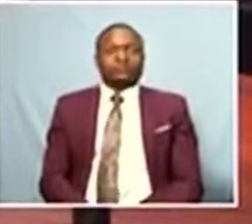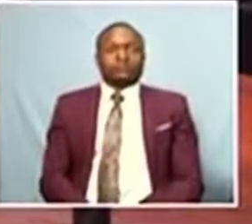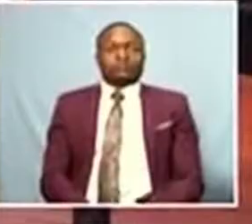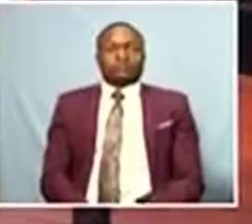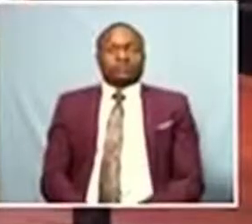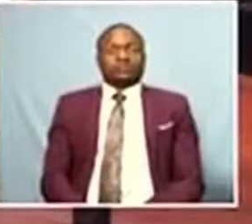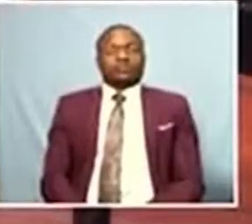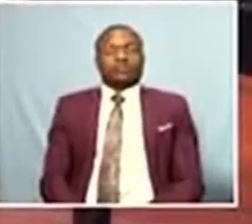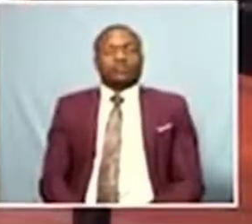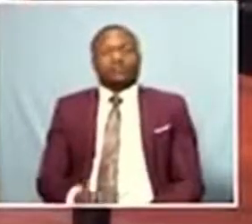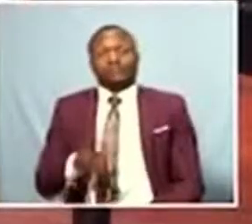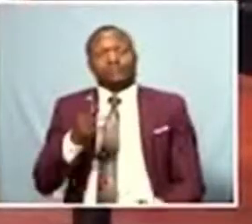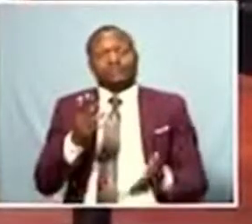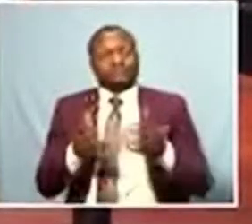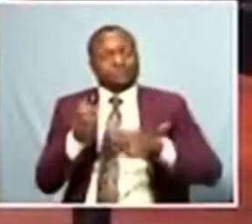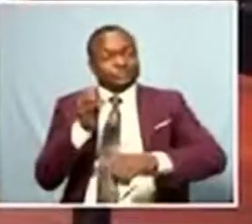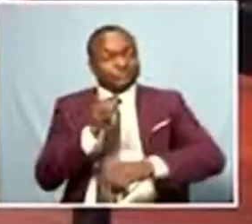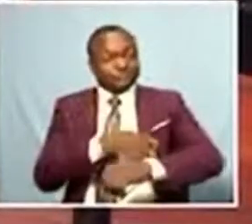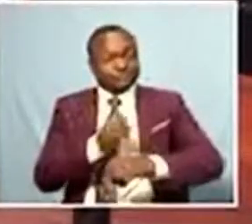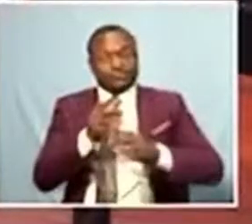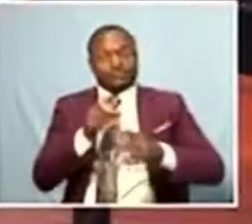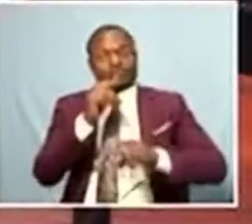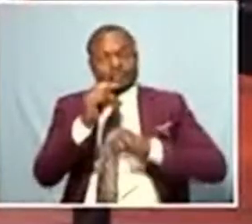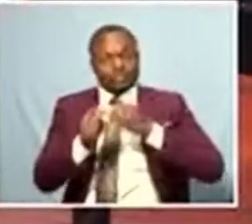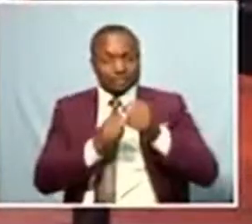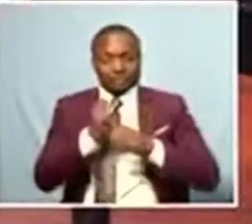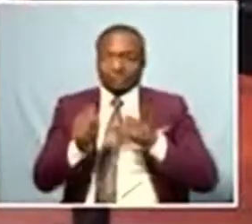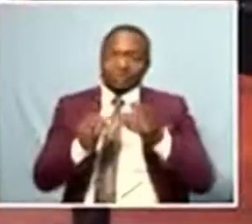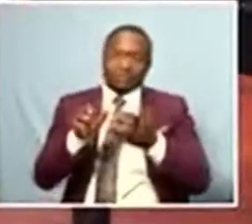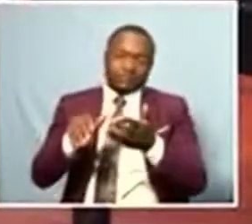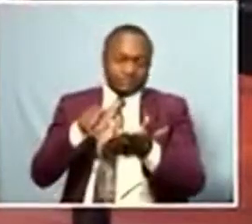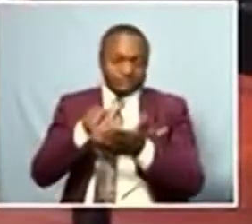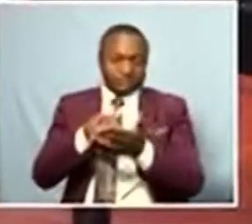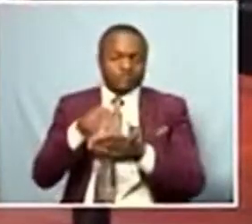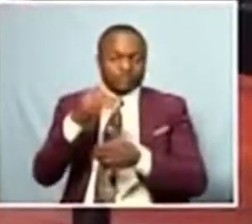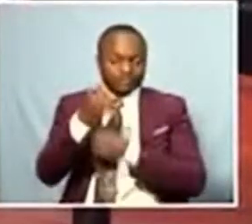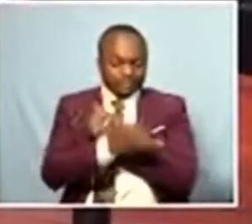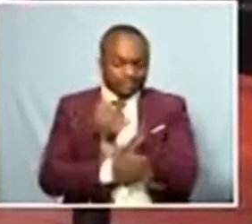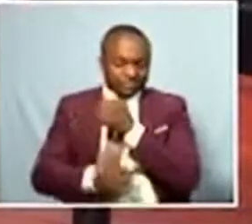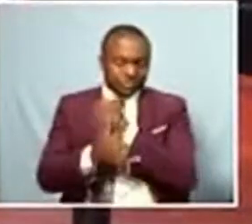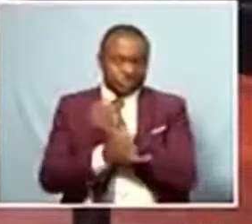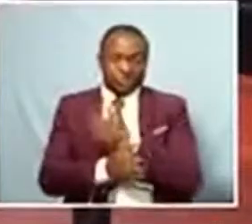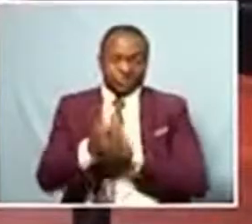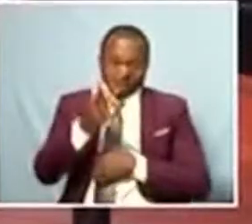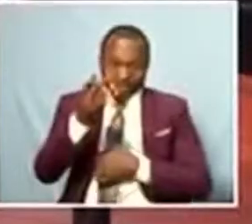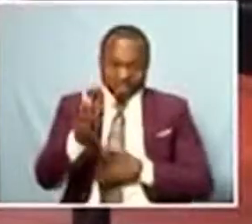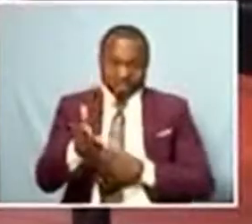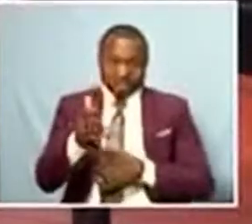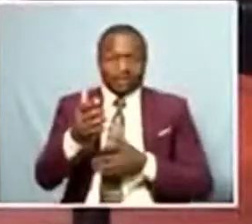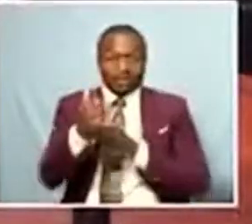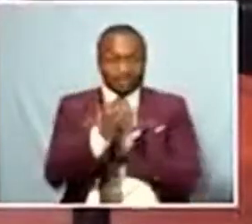as the maybe investor or tourist destination country. I know that there are countries which have